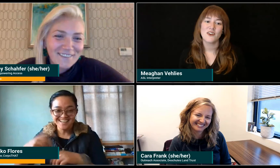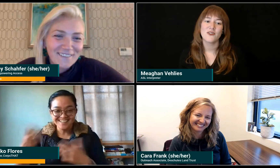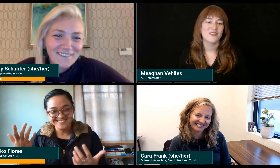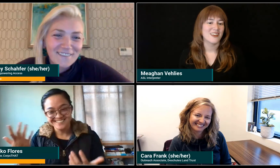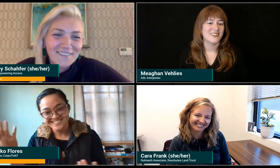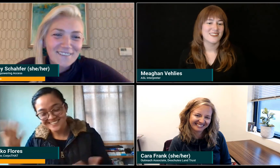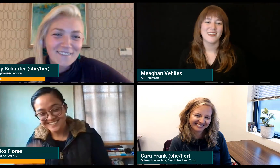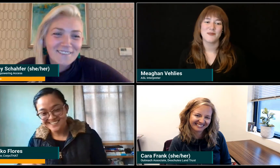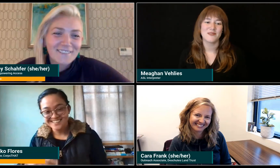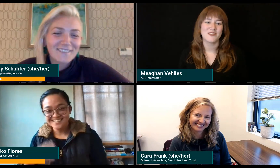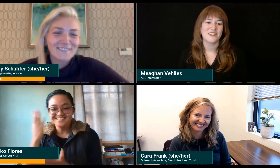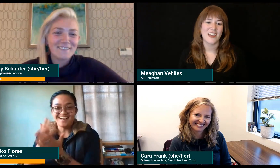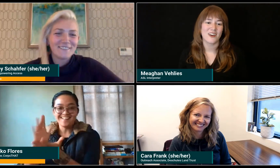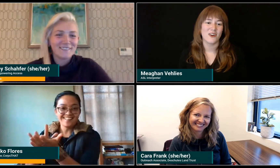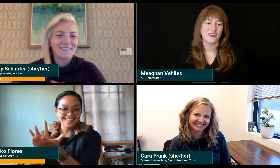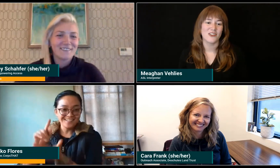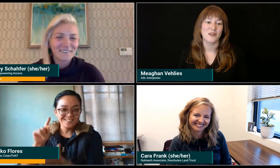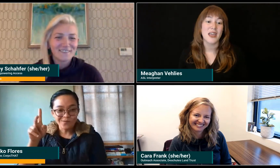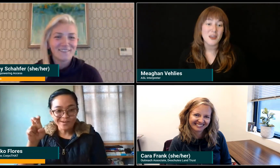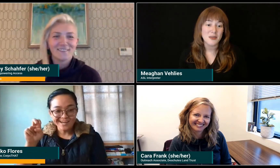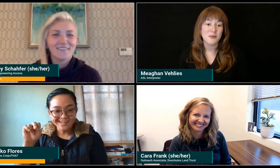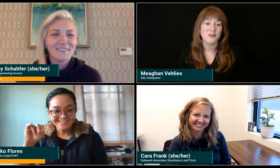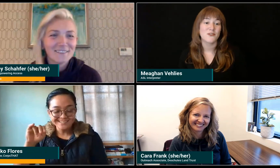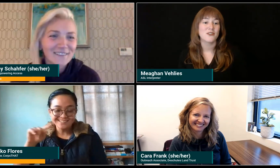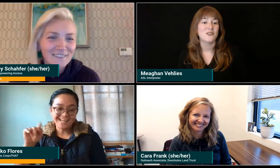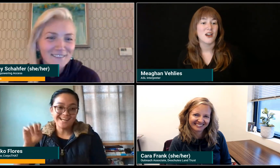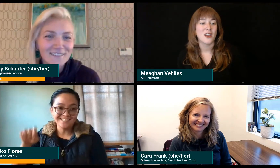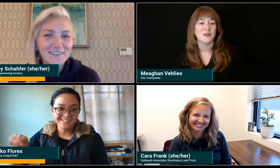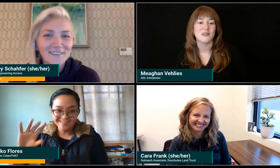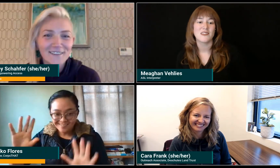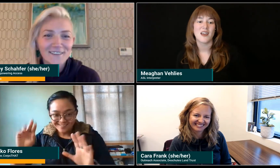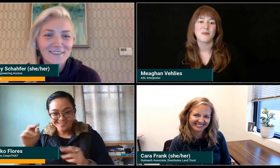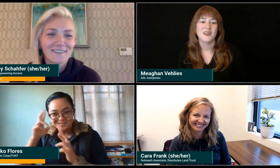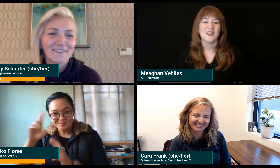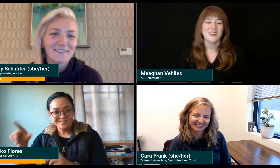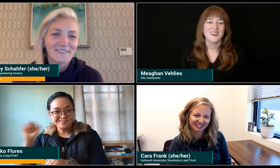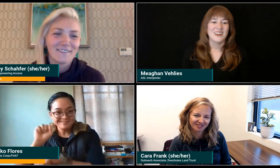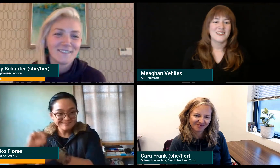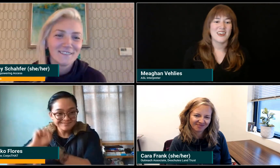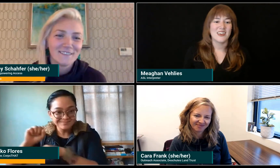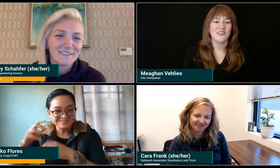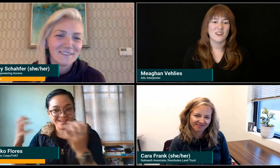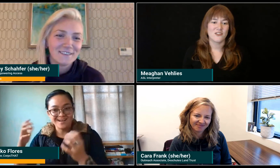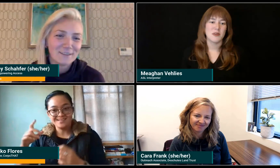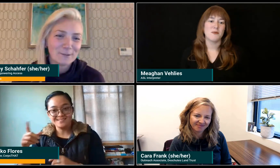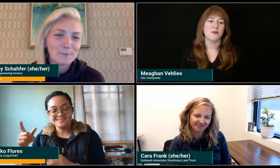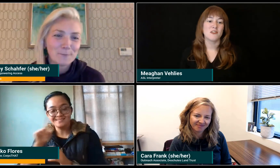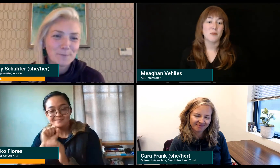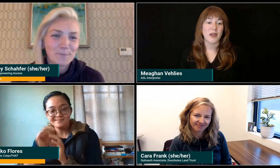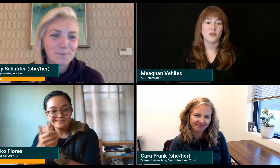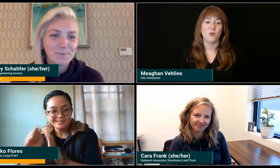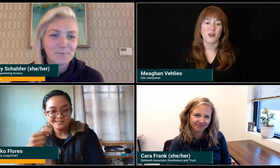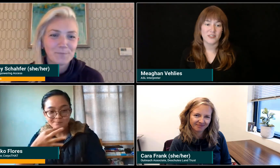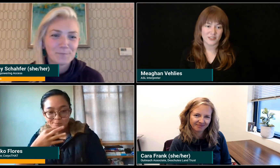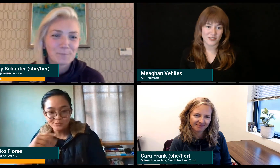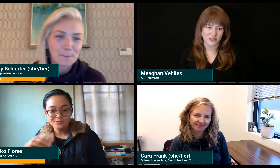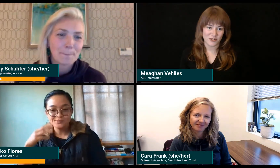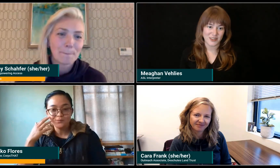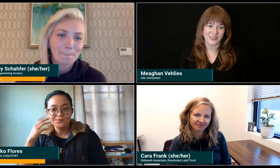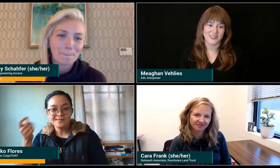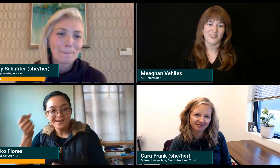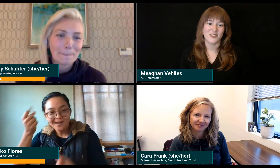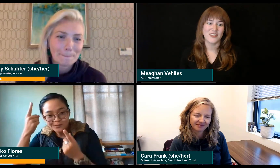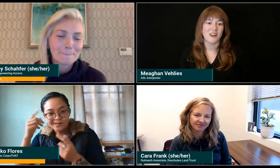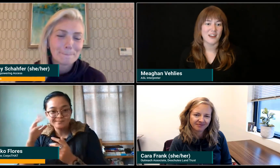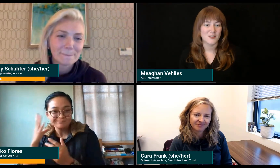Yeah, so same, just to echo Ashley, pay people for their time. Stop taking advantage of people. Respect the work that they're